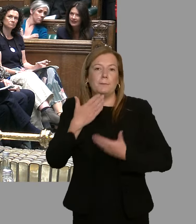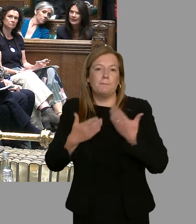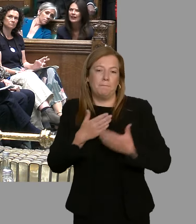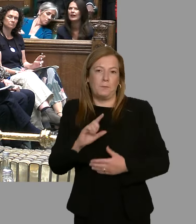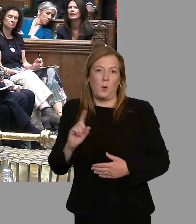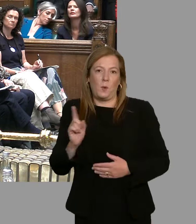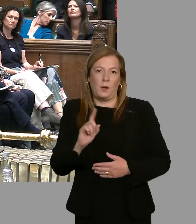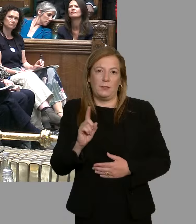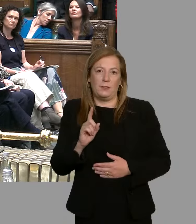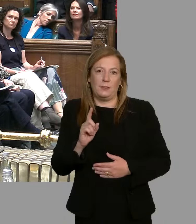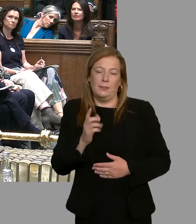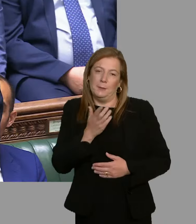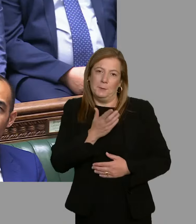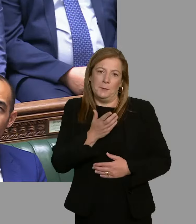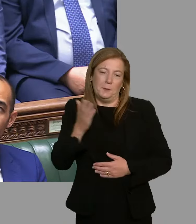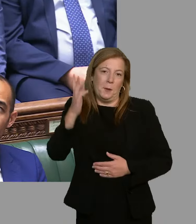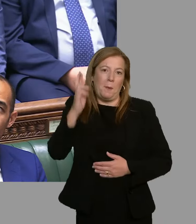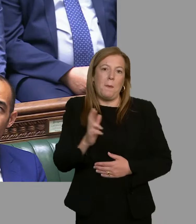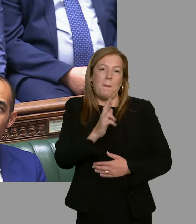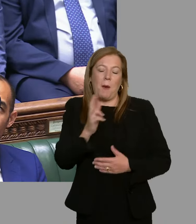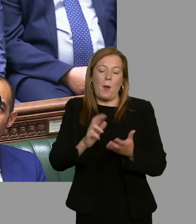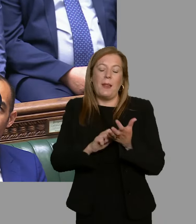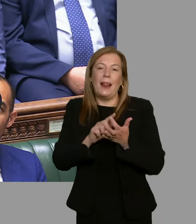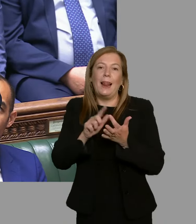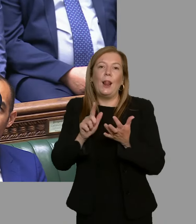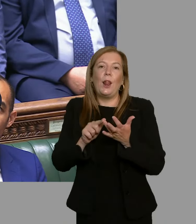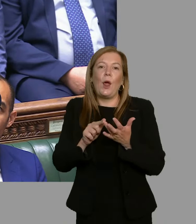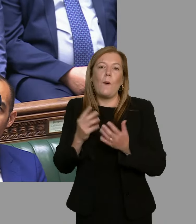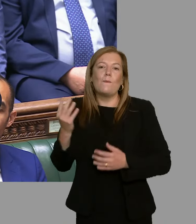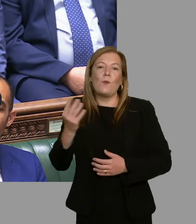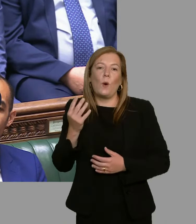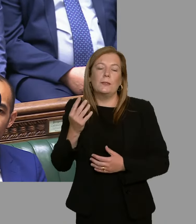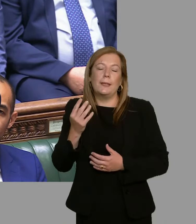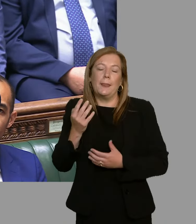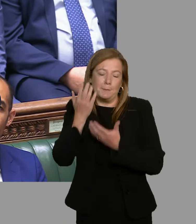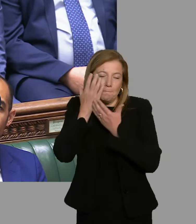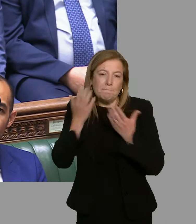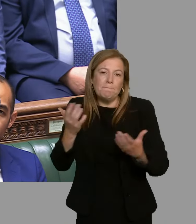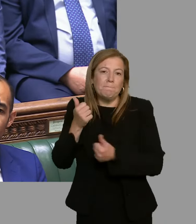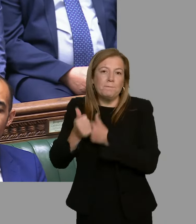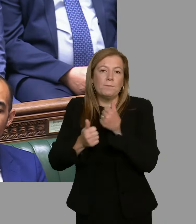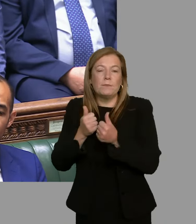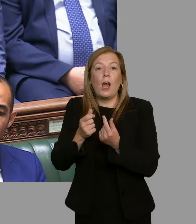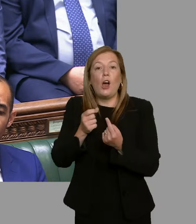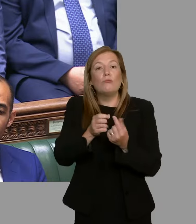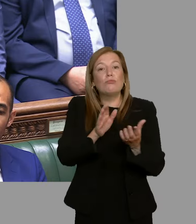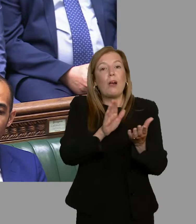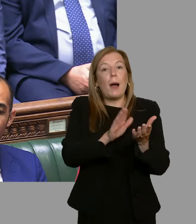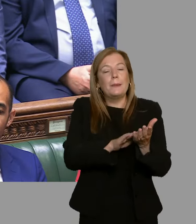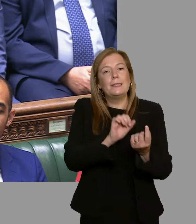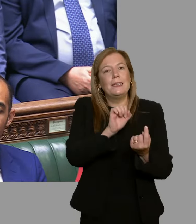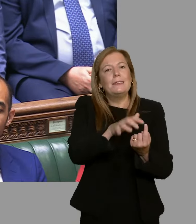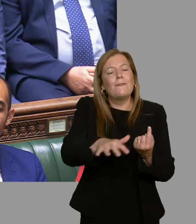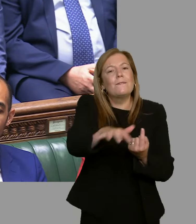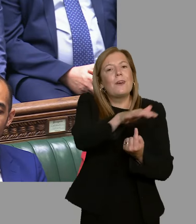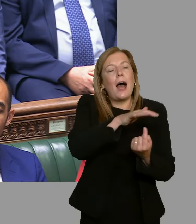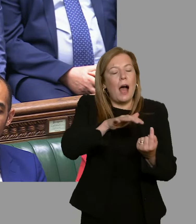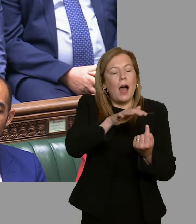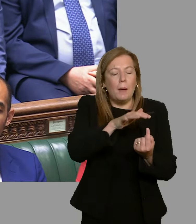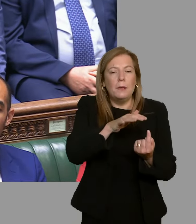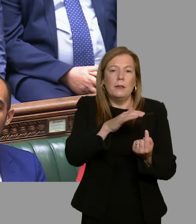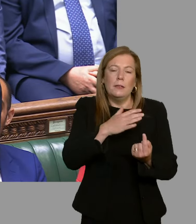XIV? And can I offer our support to the Prime Minister and his family after the appalling arson attacks on his